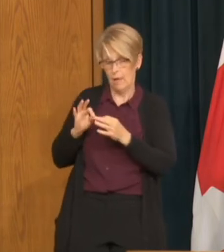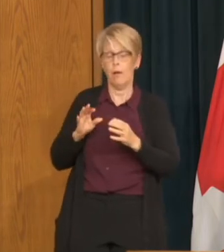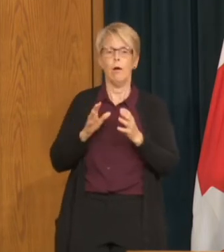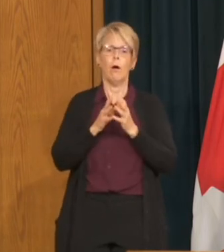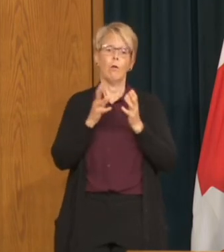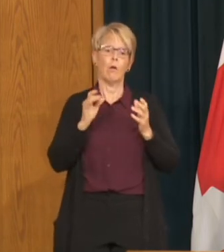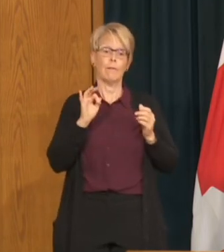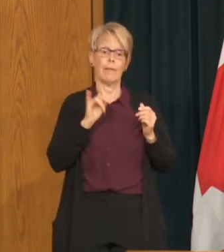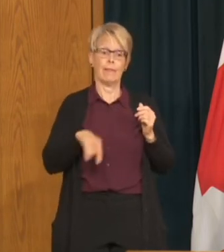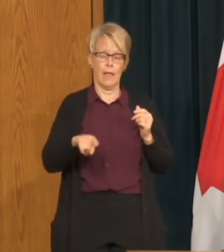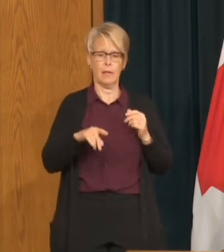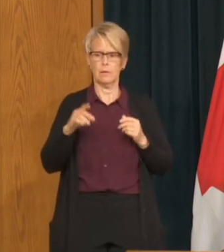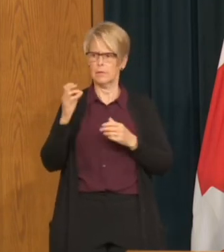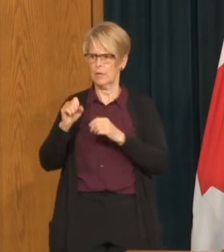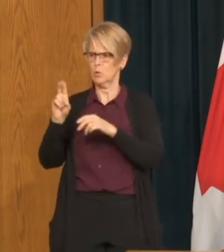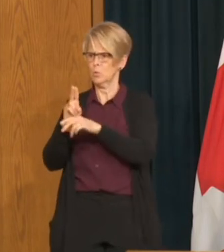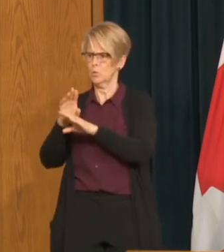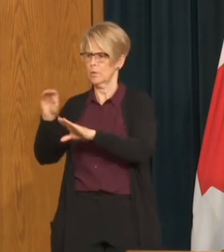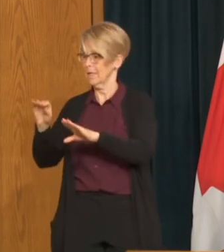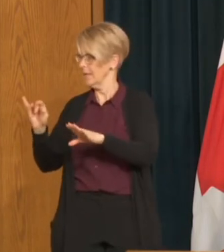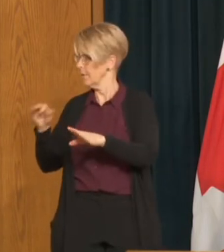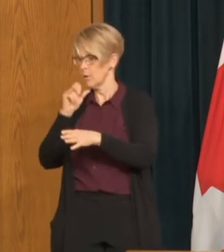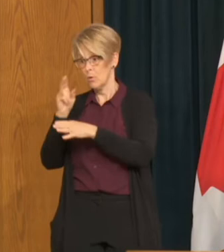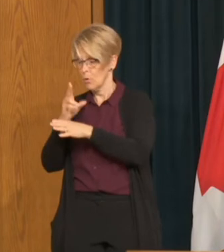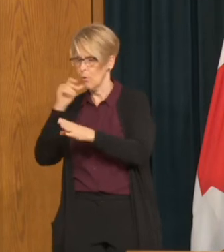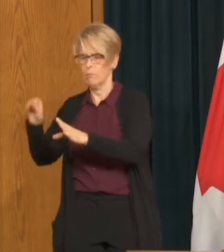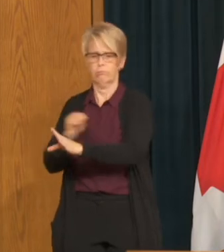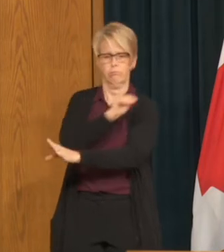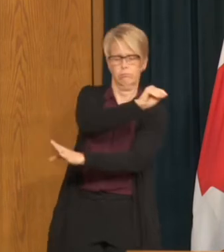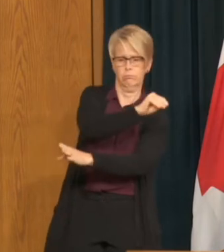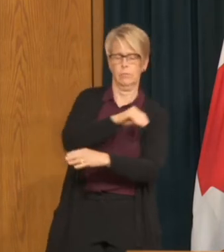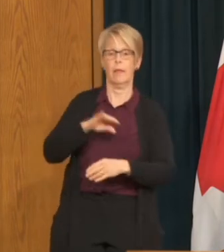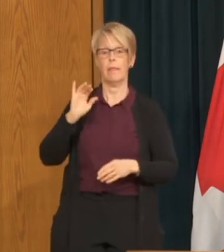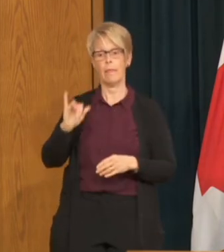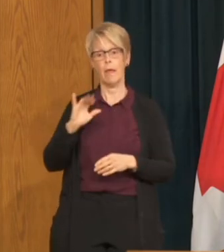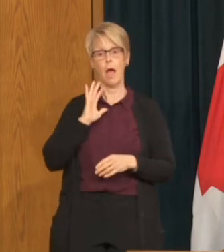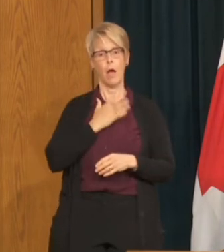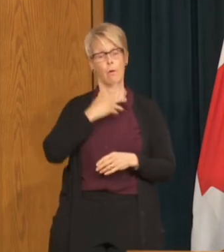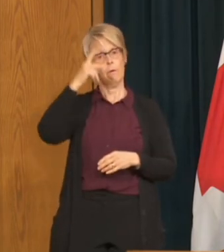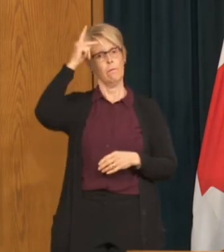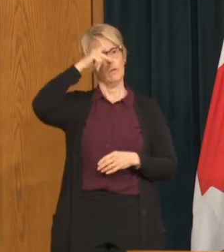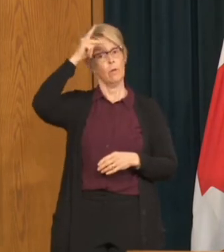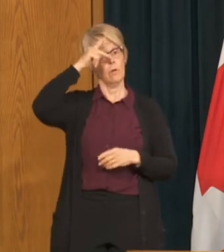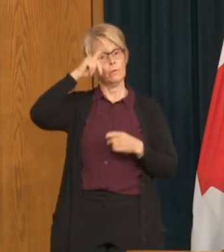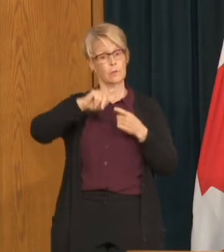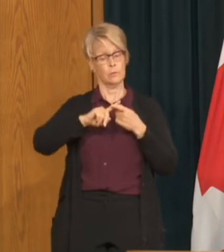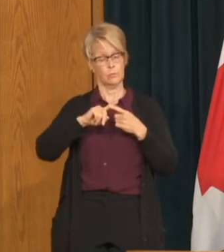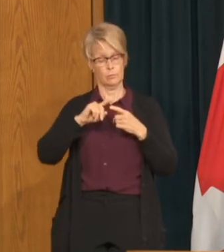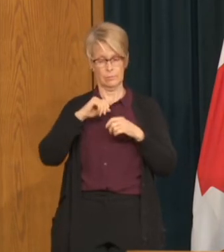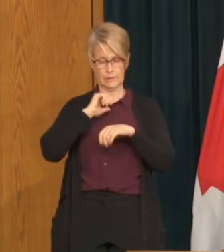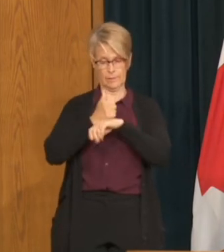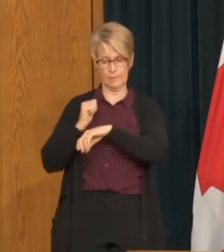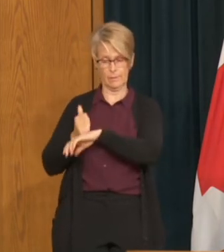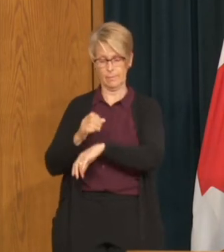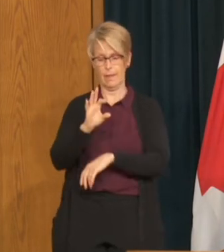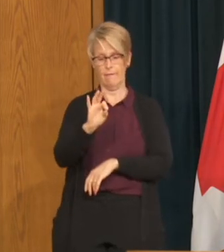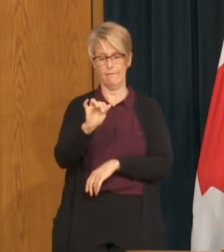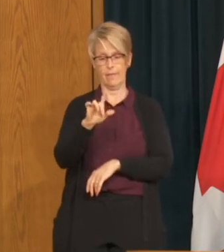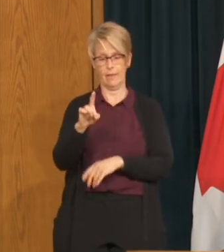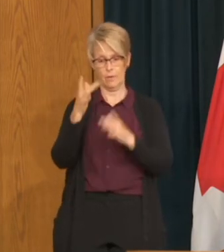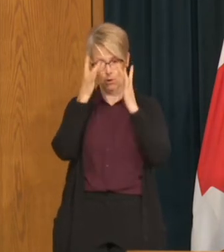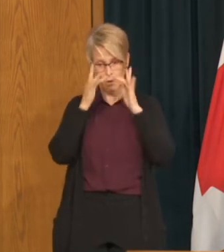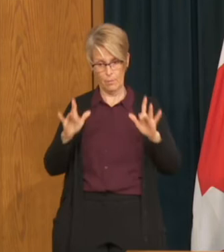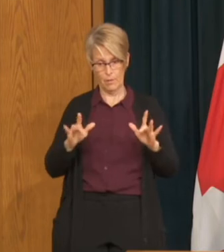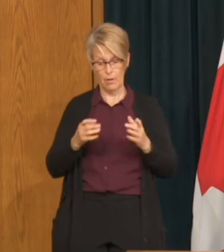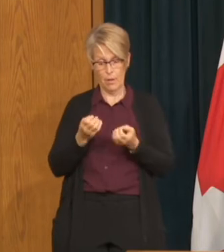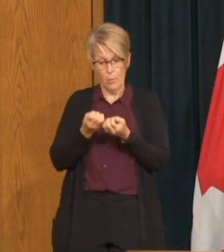be reusable. So the philosophy we used when creating the context around field hospitals is the equipment that would